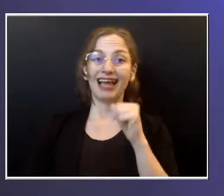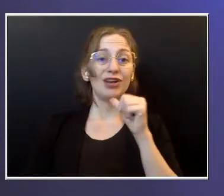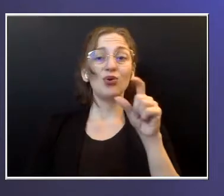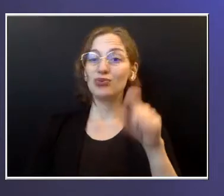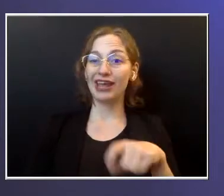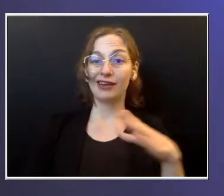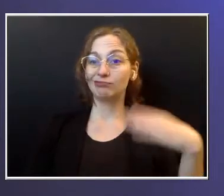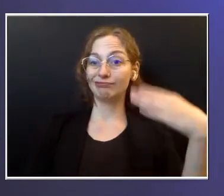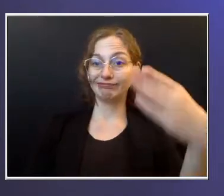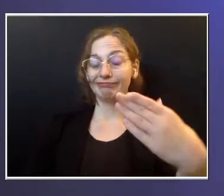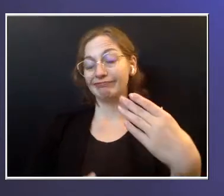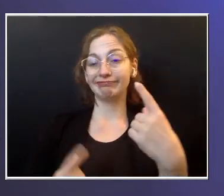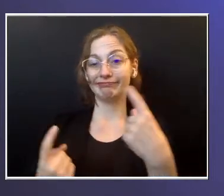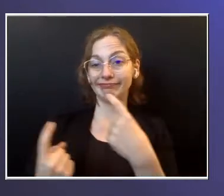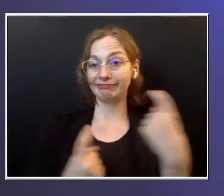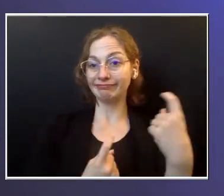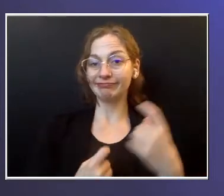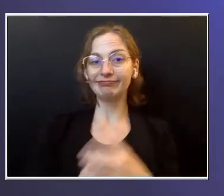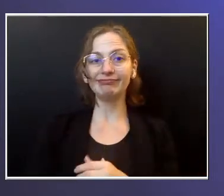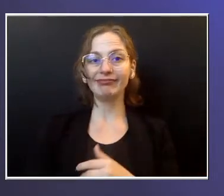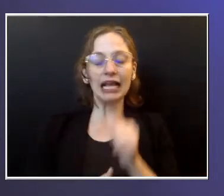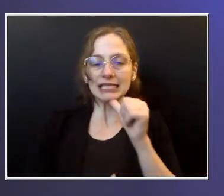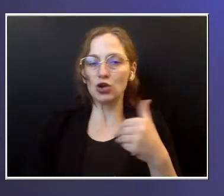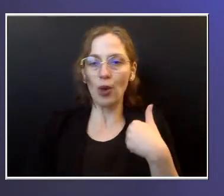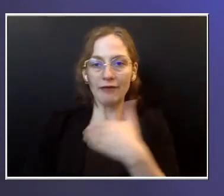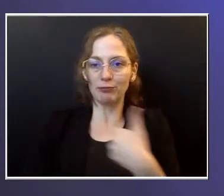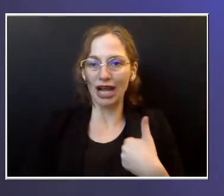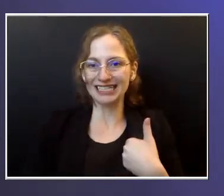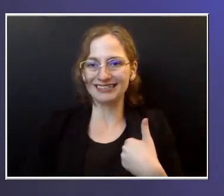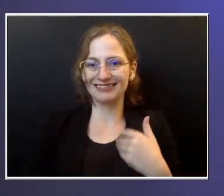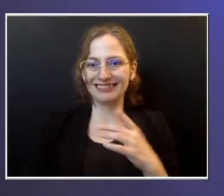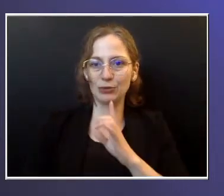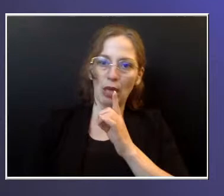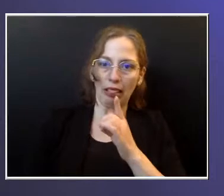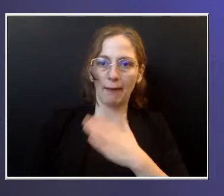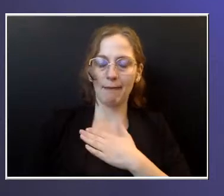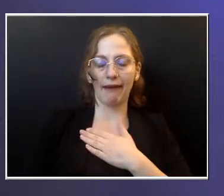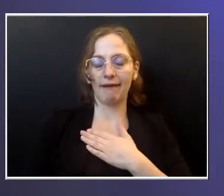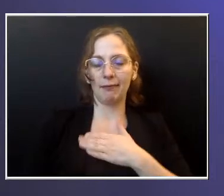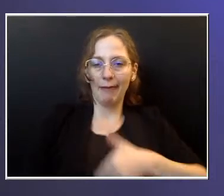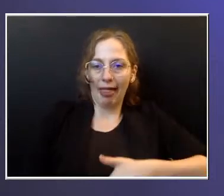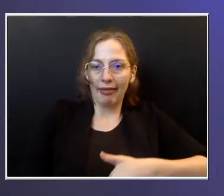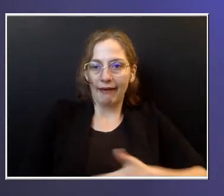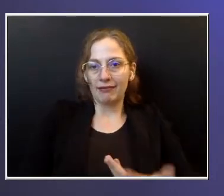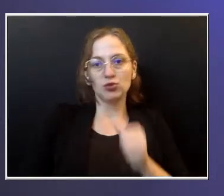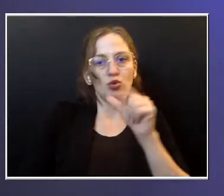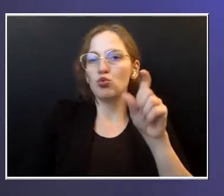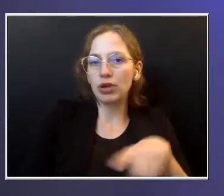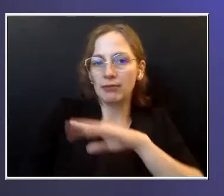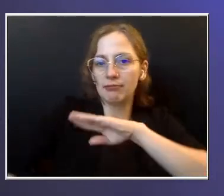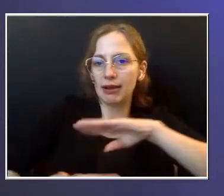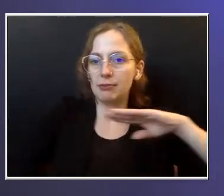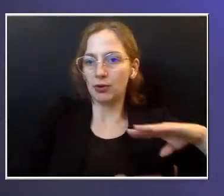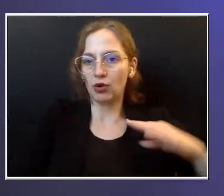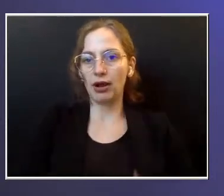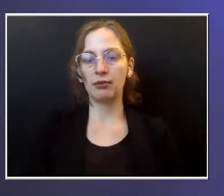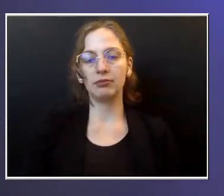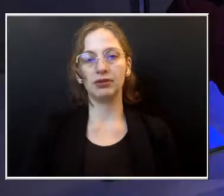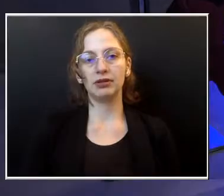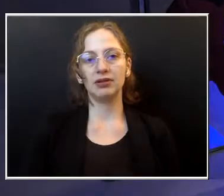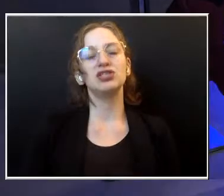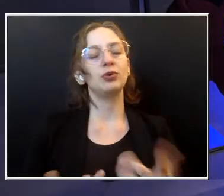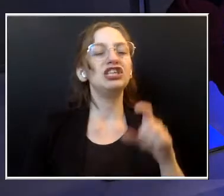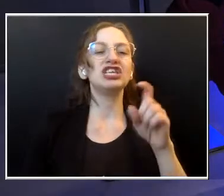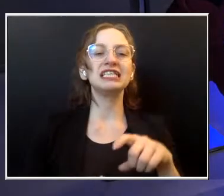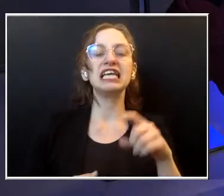belly. So we don't need to mammogram those. So now we just look for any warning signs that the cancer may have gone to a different part of my body. Just monitor